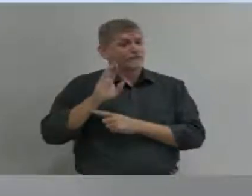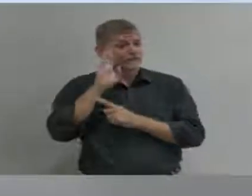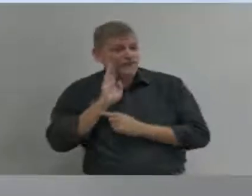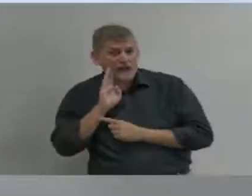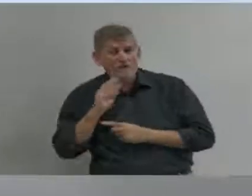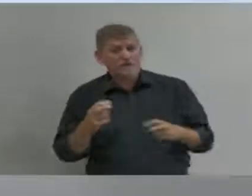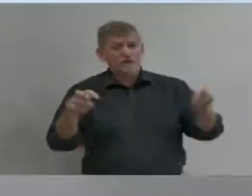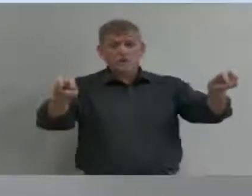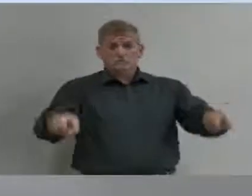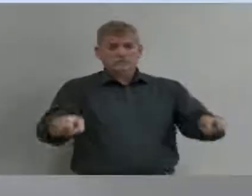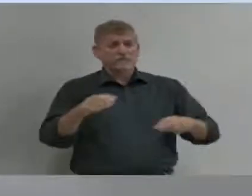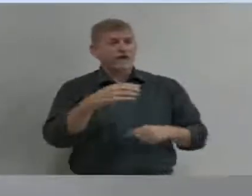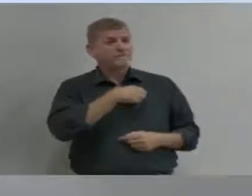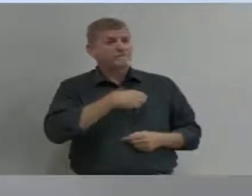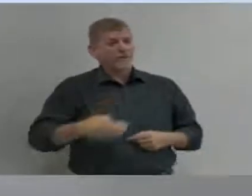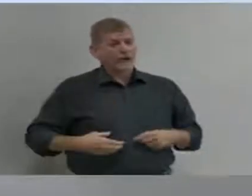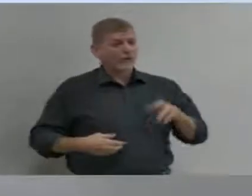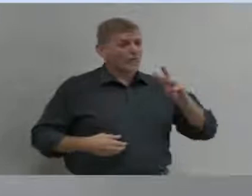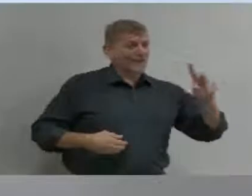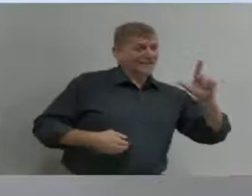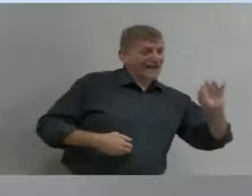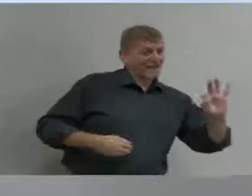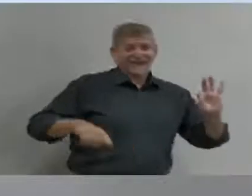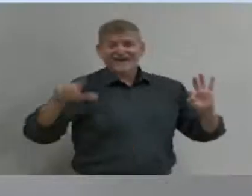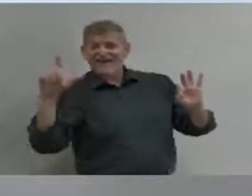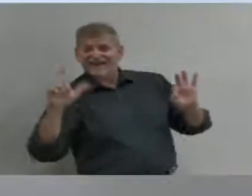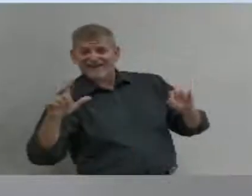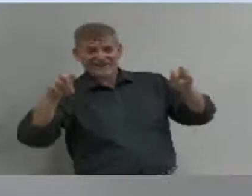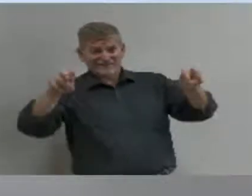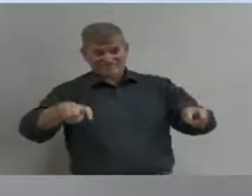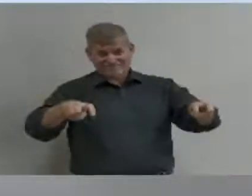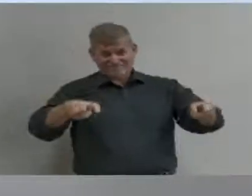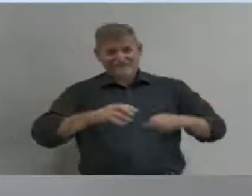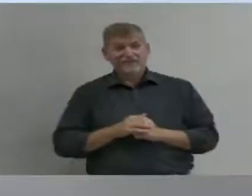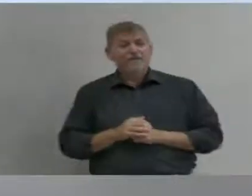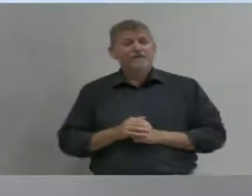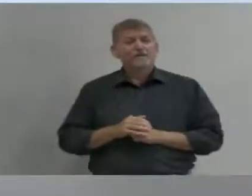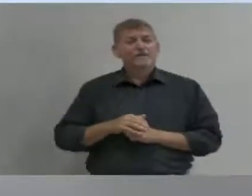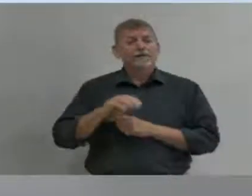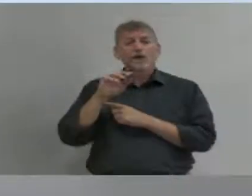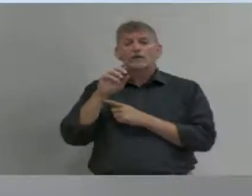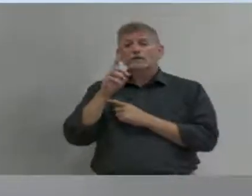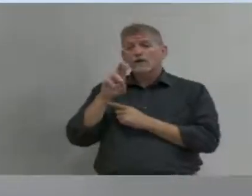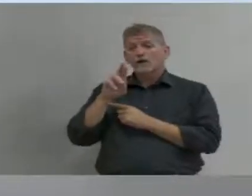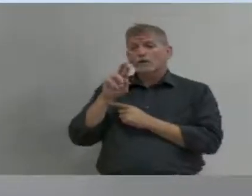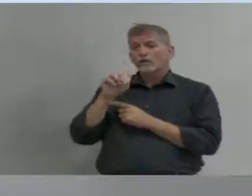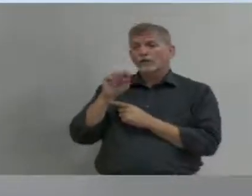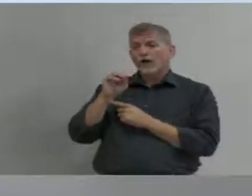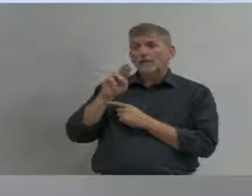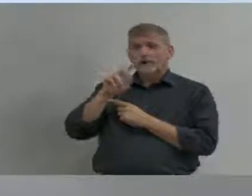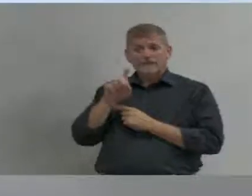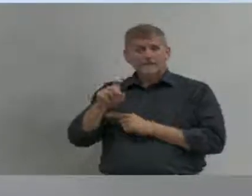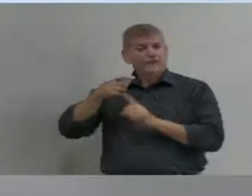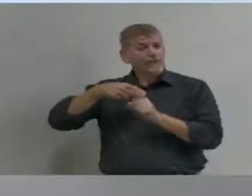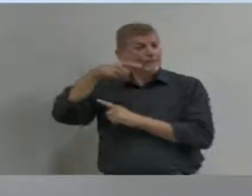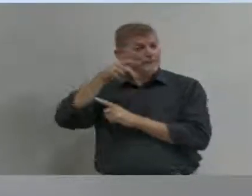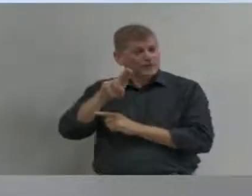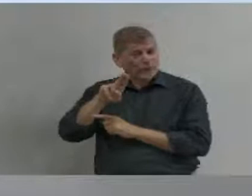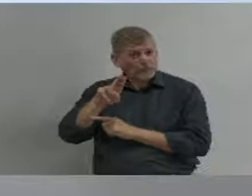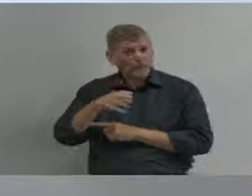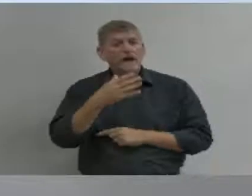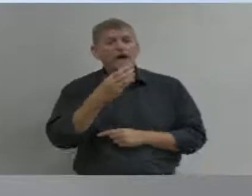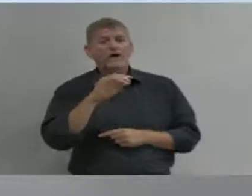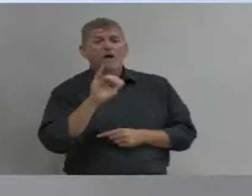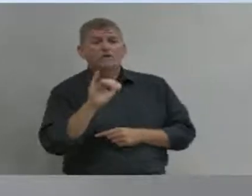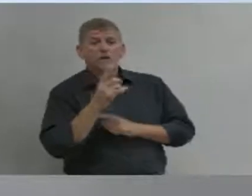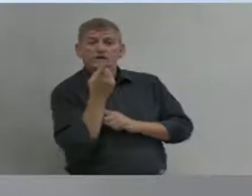Mayor John Dennis, Dr. Esteban Ramirez, the Medical Director of the Protect Purdue Health Center, and Dr. Jim Bean, the Chief